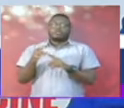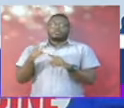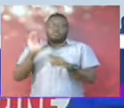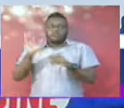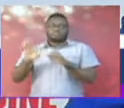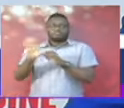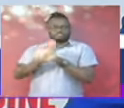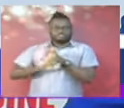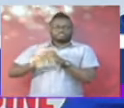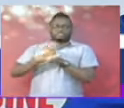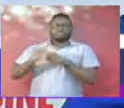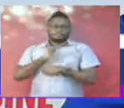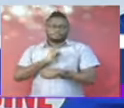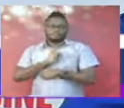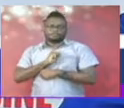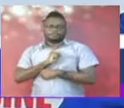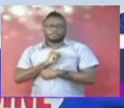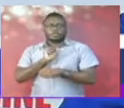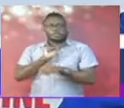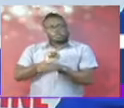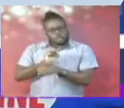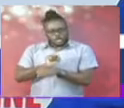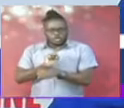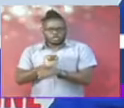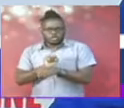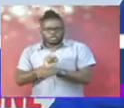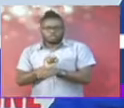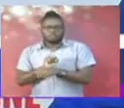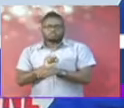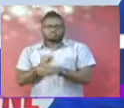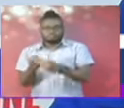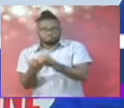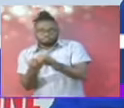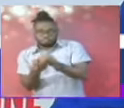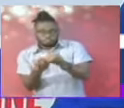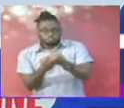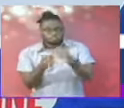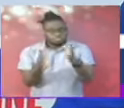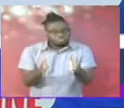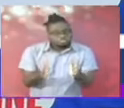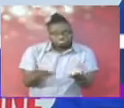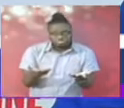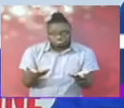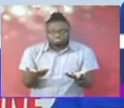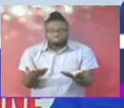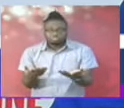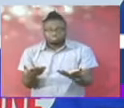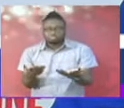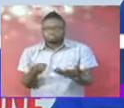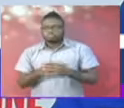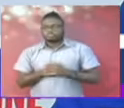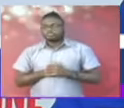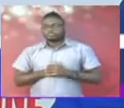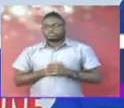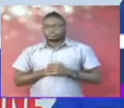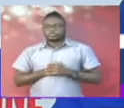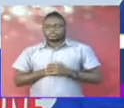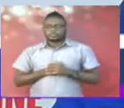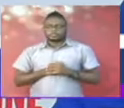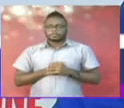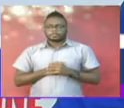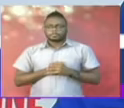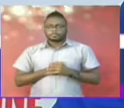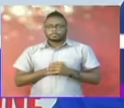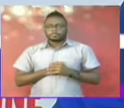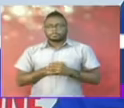the virus, vaccines increase my chances of recovery. Armed with this information, I did not hesitate to get the COVID-19